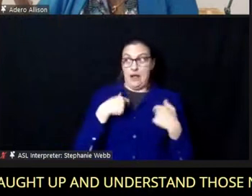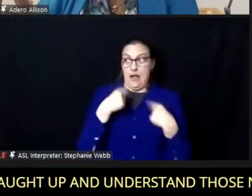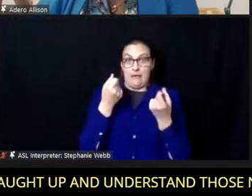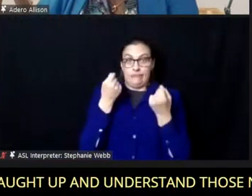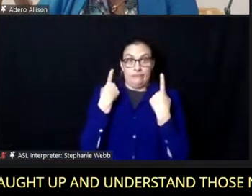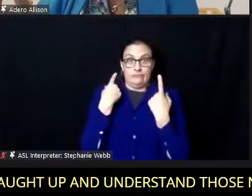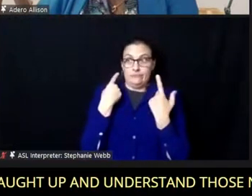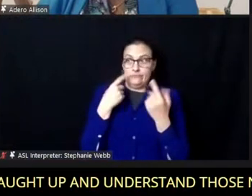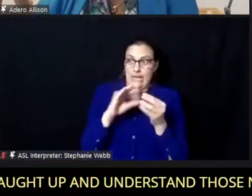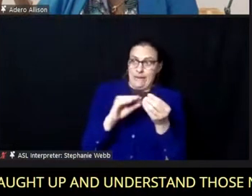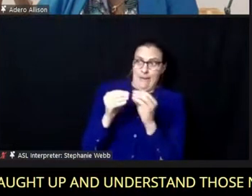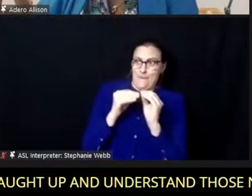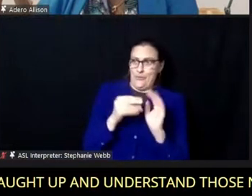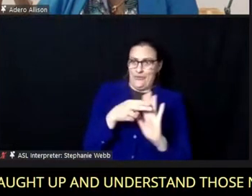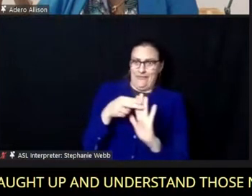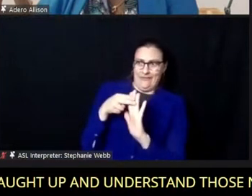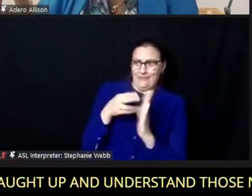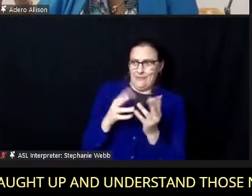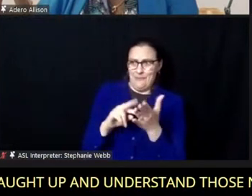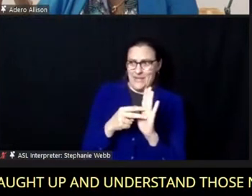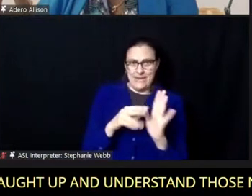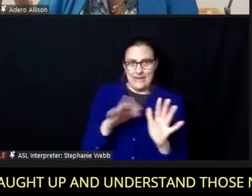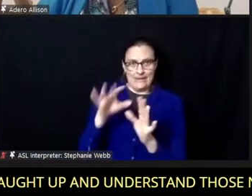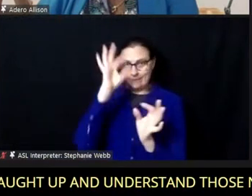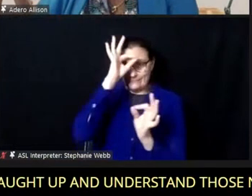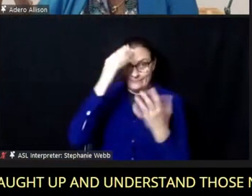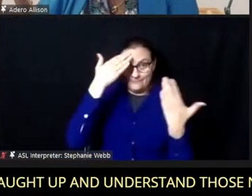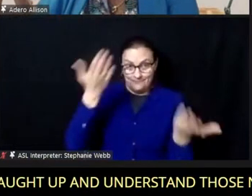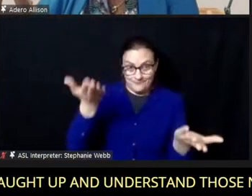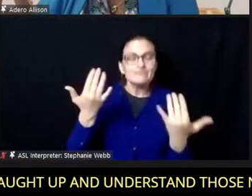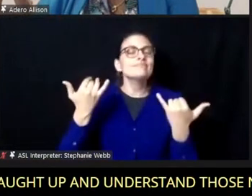if there was space on the label for context,